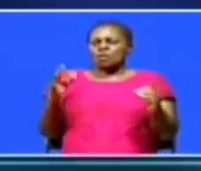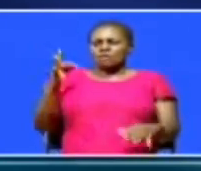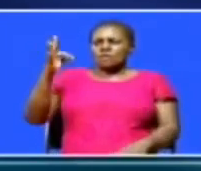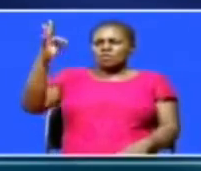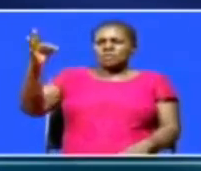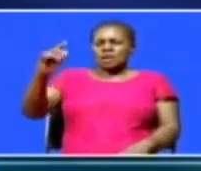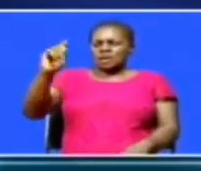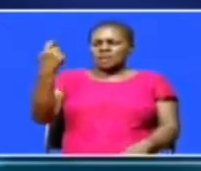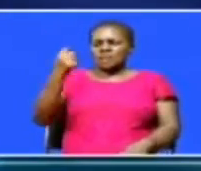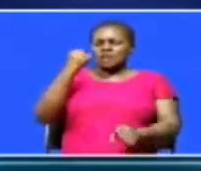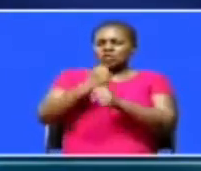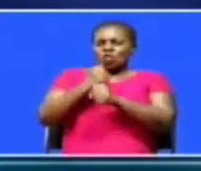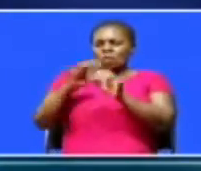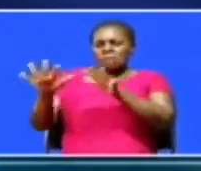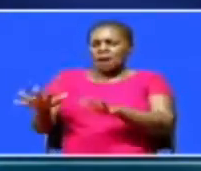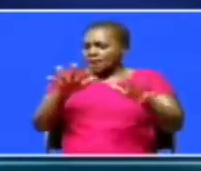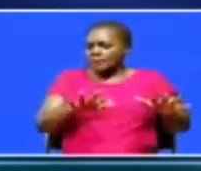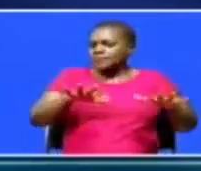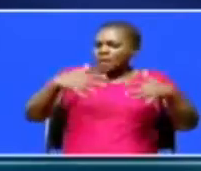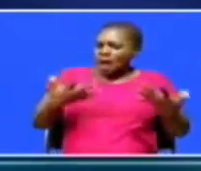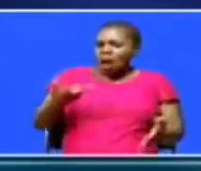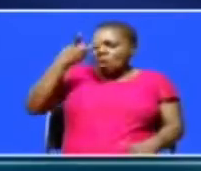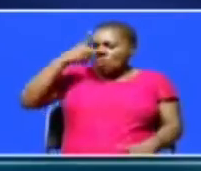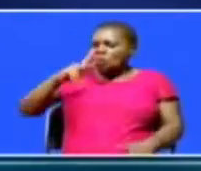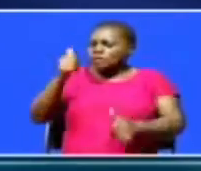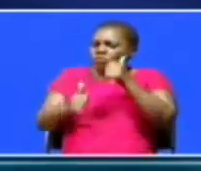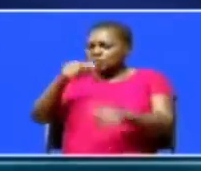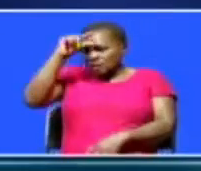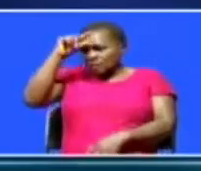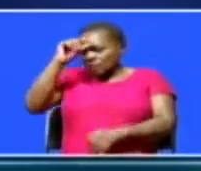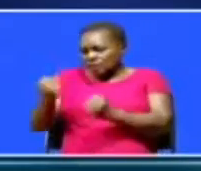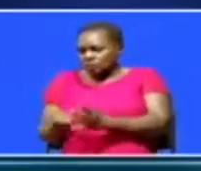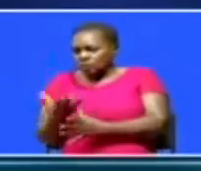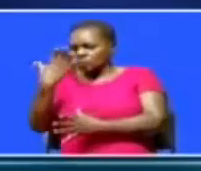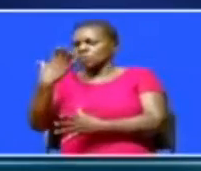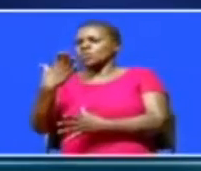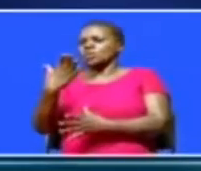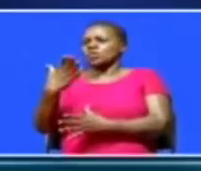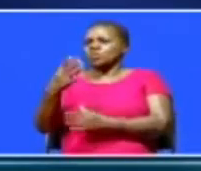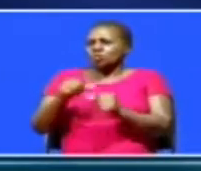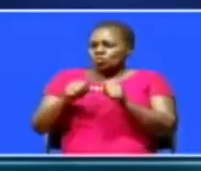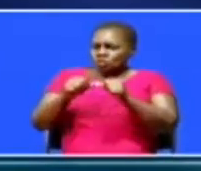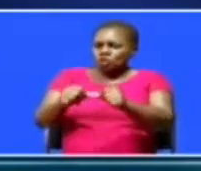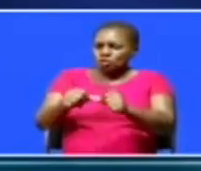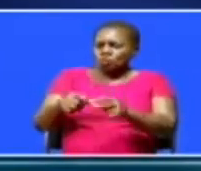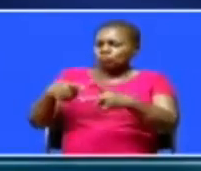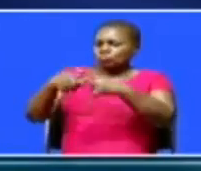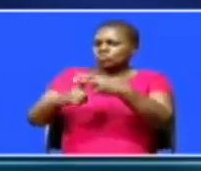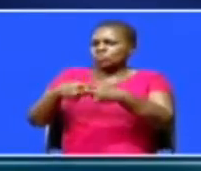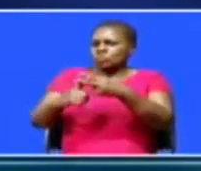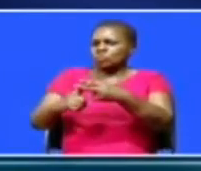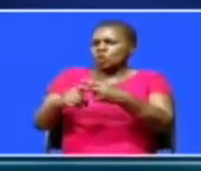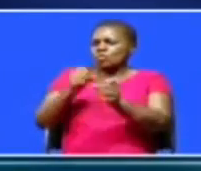future of the Kenyan job market, and what policies should the government institute to retain the vibrancy of local industries